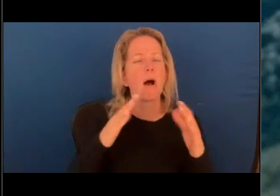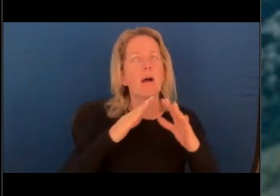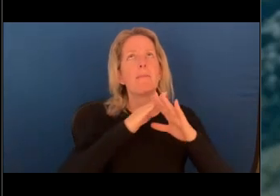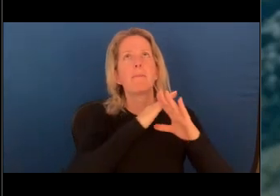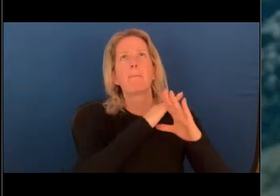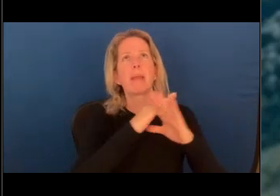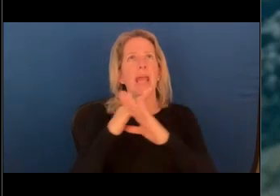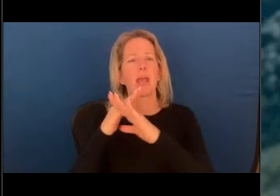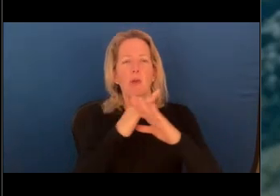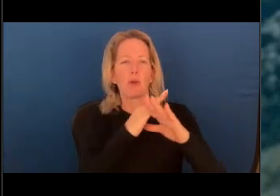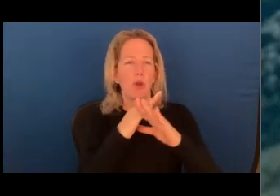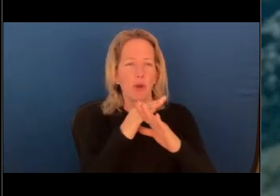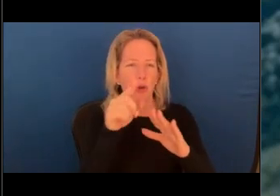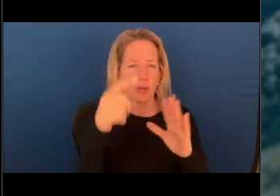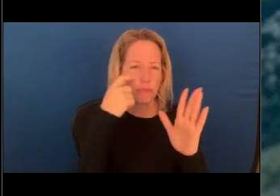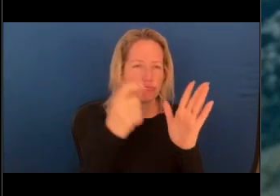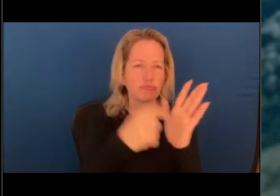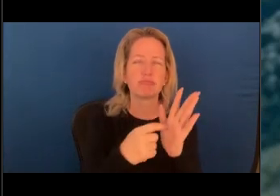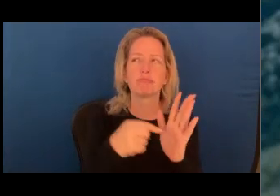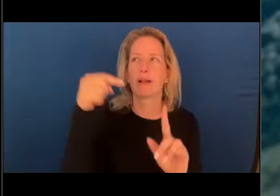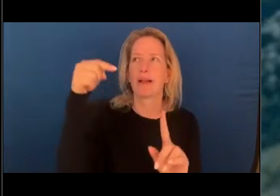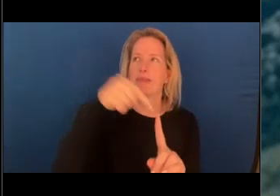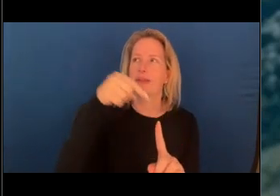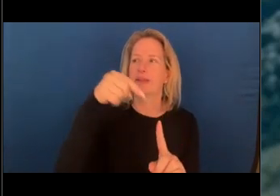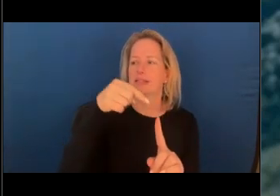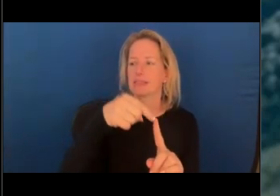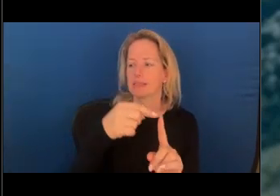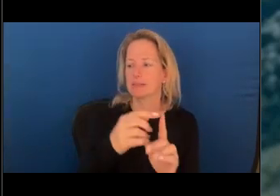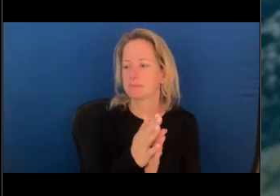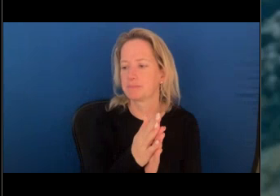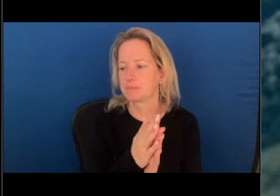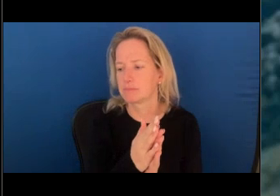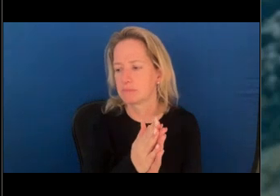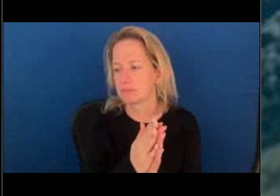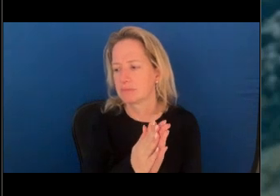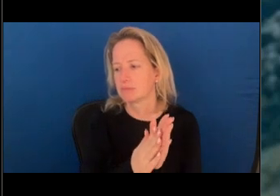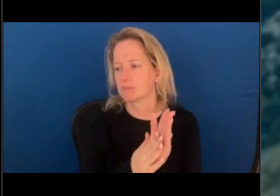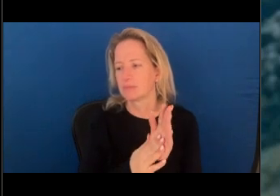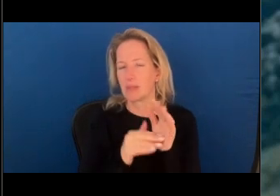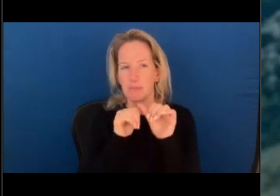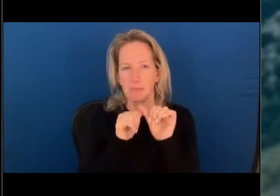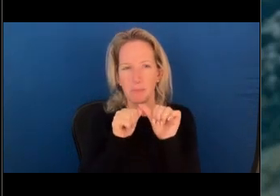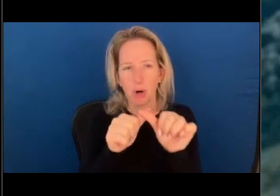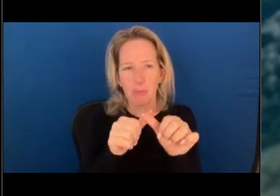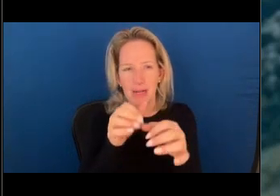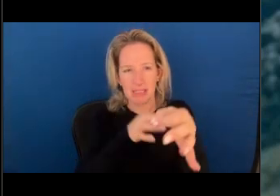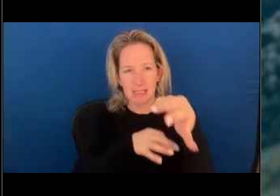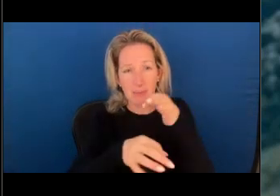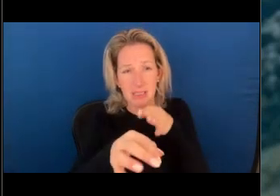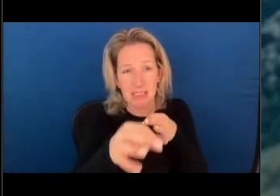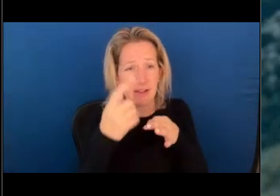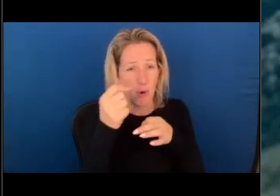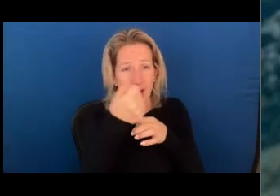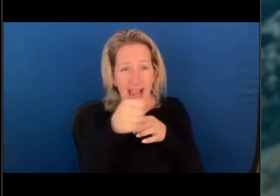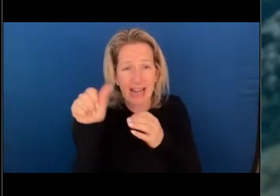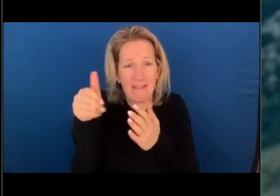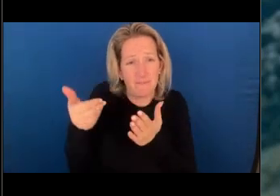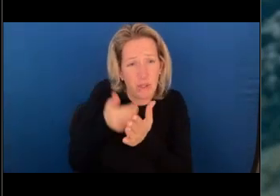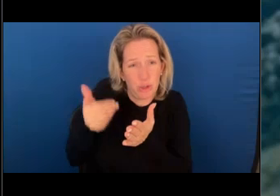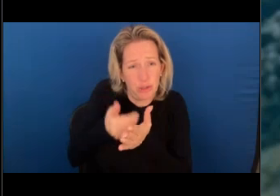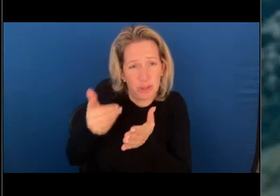having this kind of source like be the sort of permanent substitute to virgin plastic in road construction,